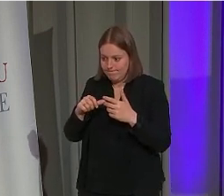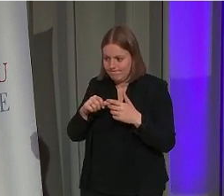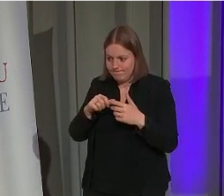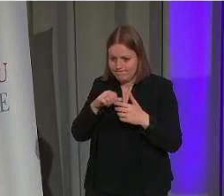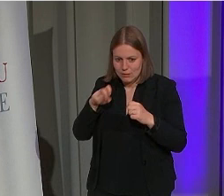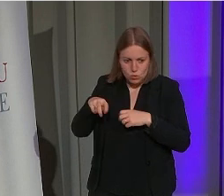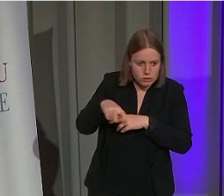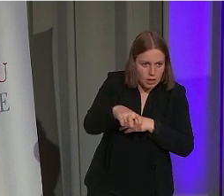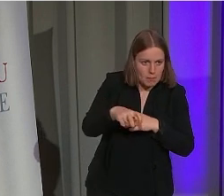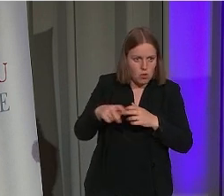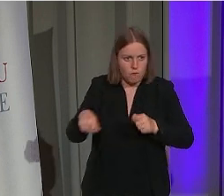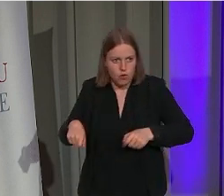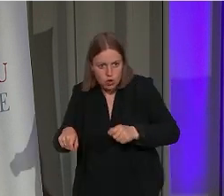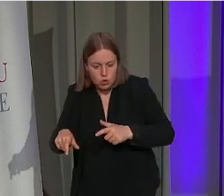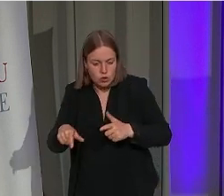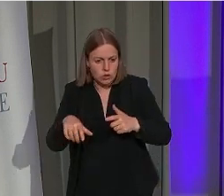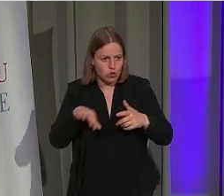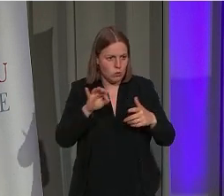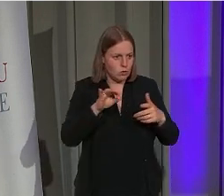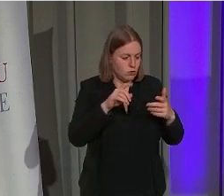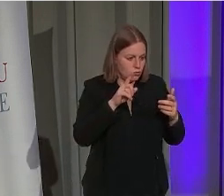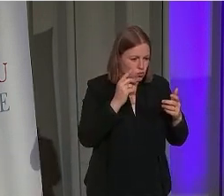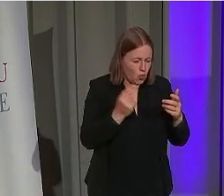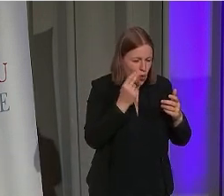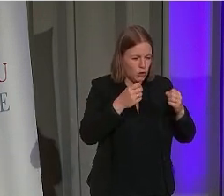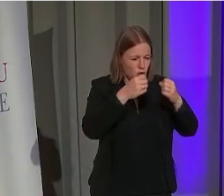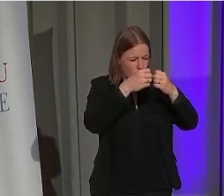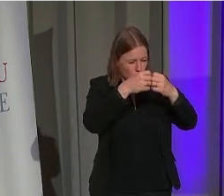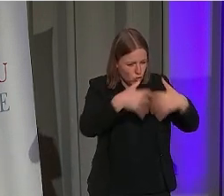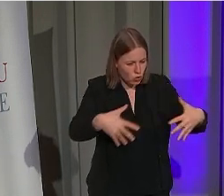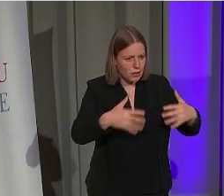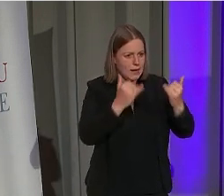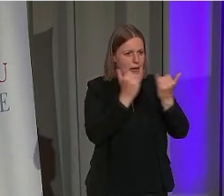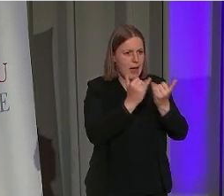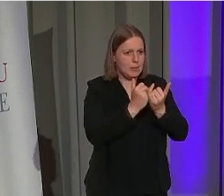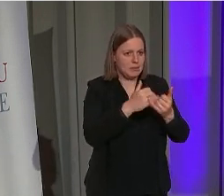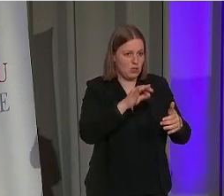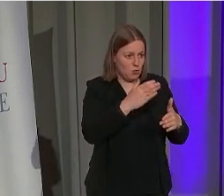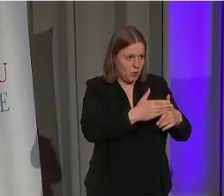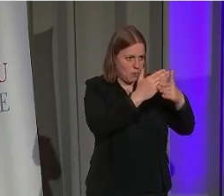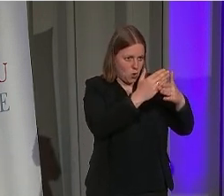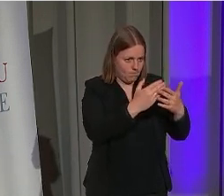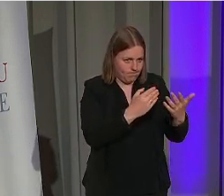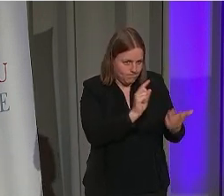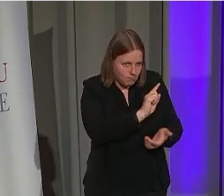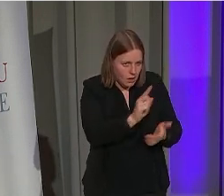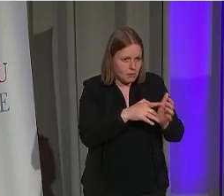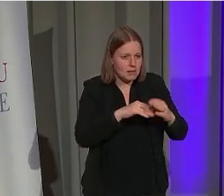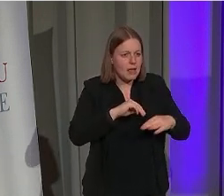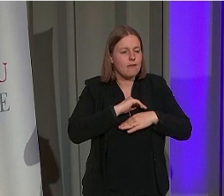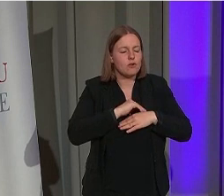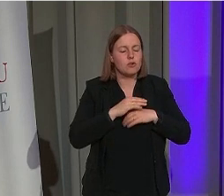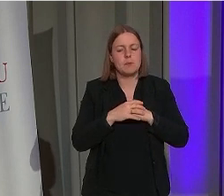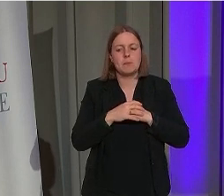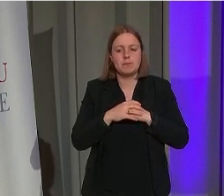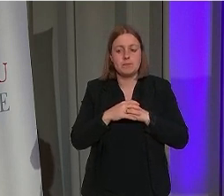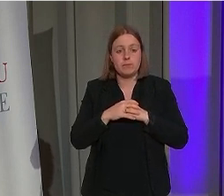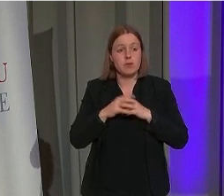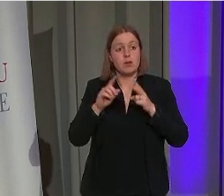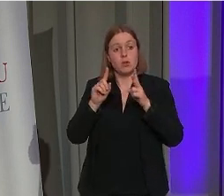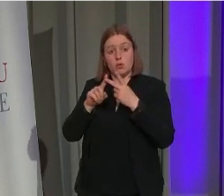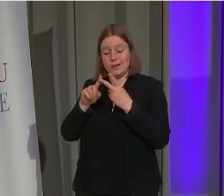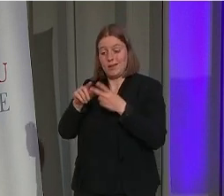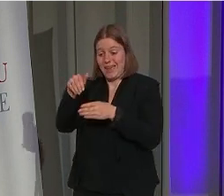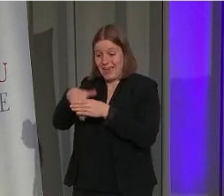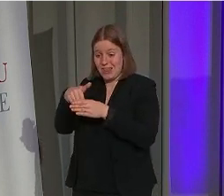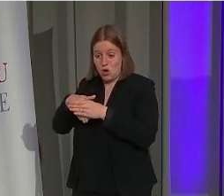reduced mobility, structural adjustments are needed, and those are not always impossible, unfortunately.